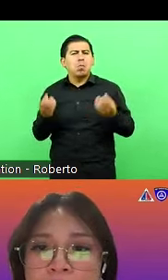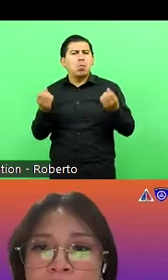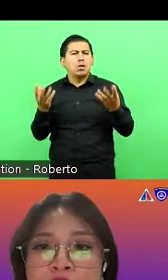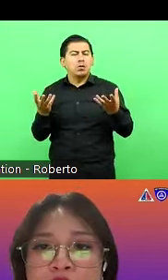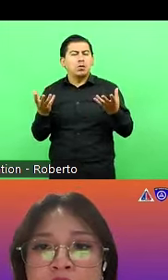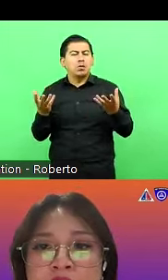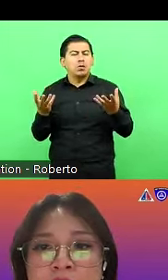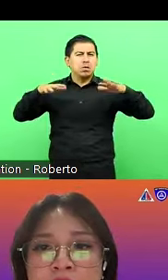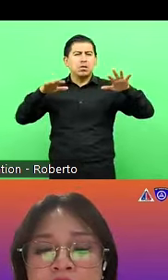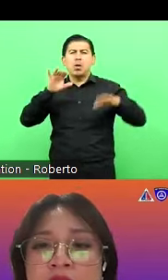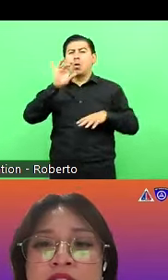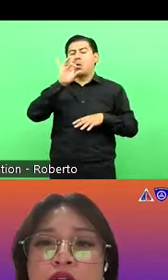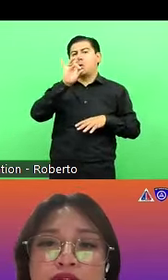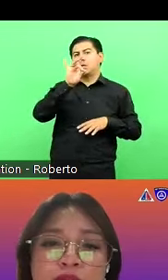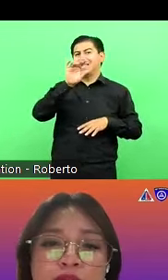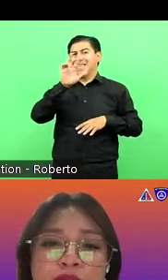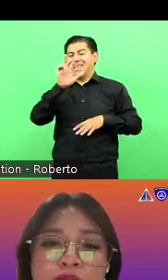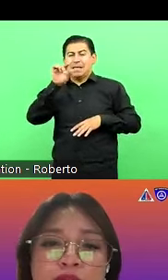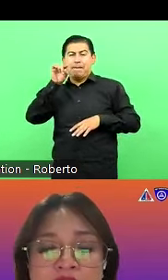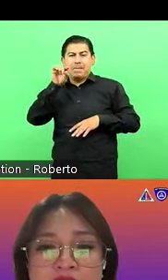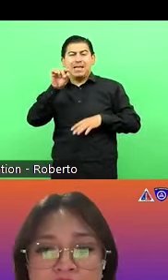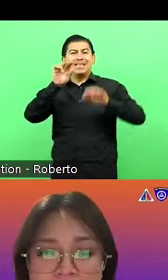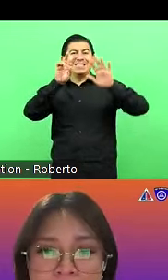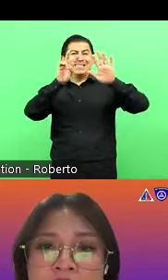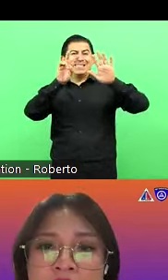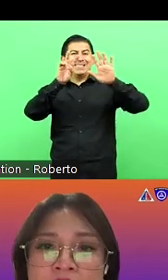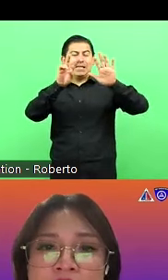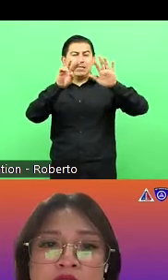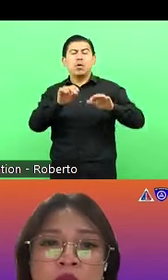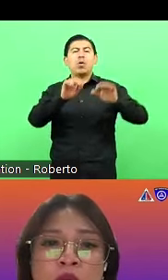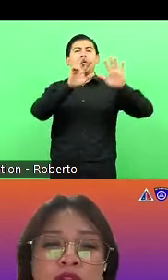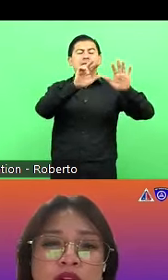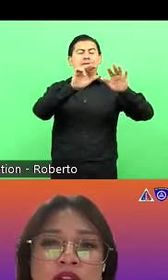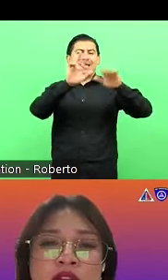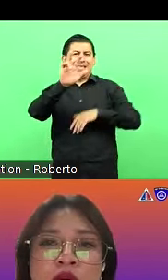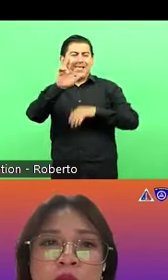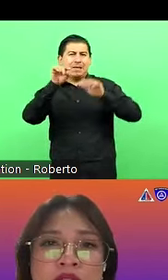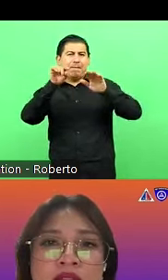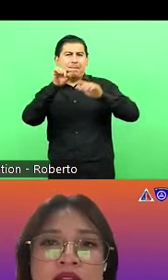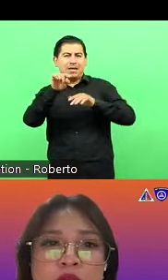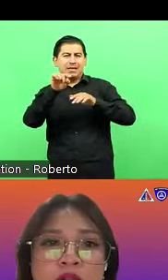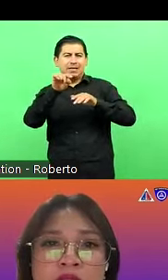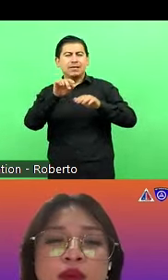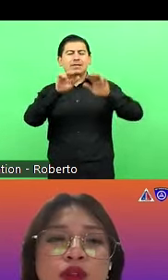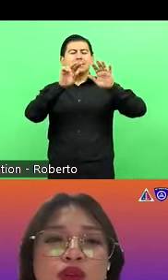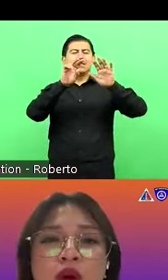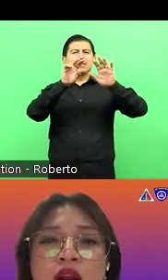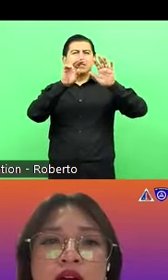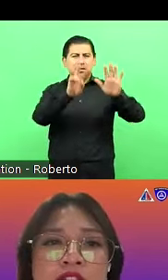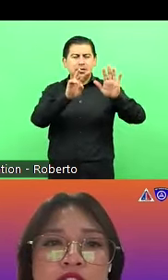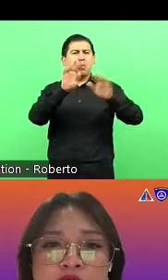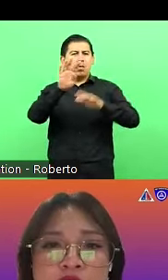83,784 persons with disability as of March this year. So the way that we are able